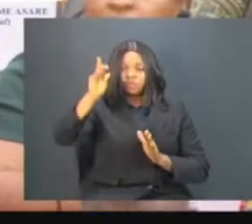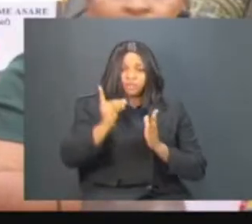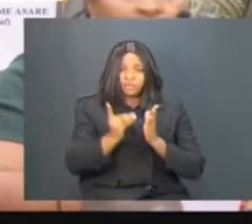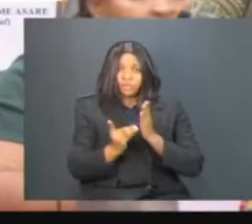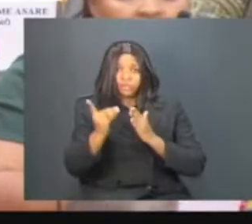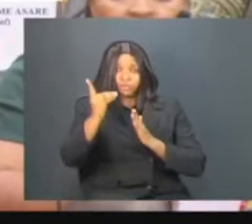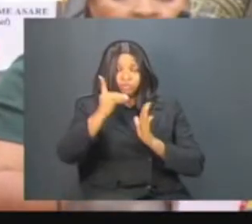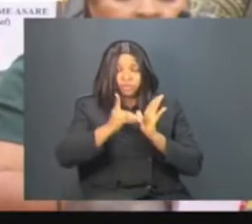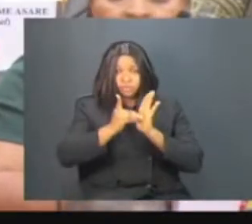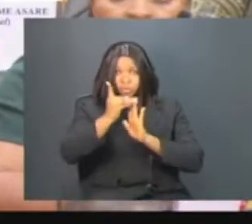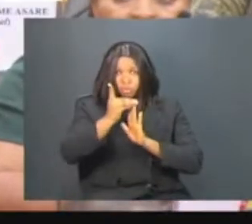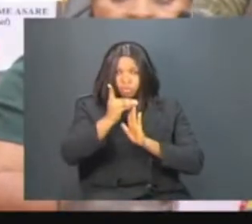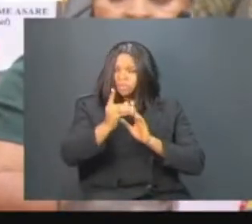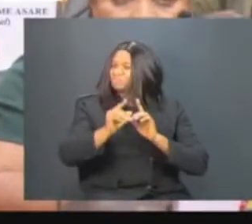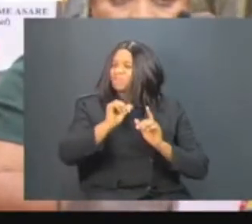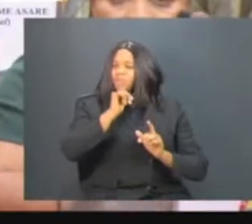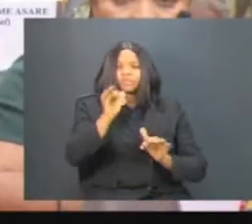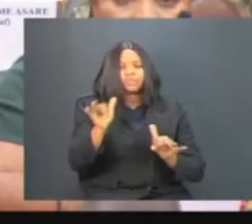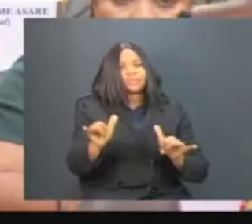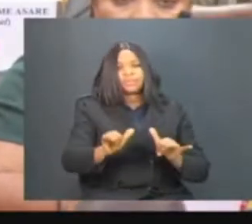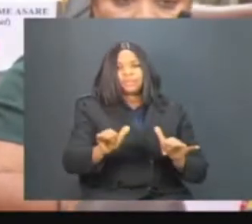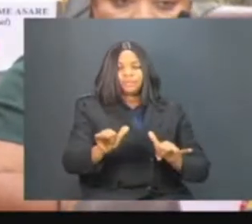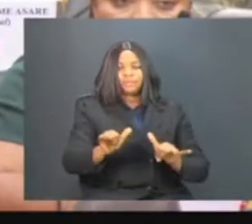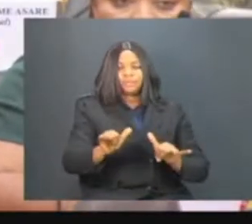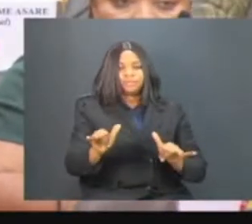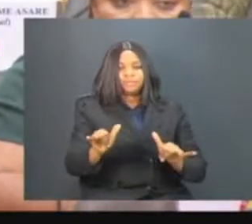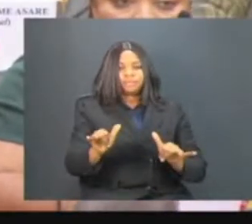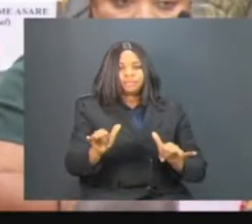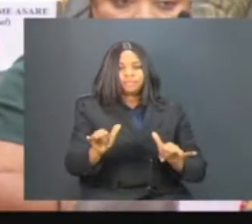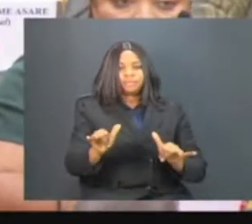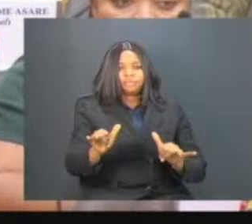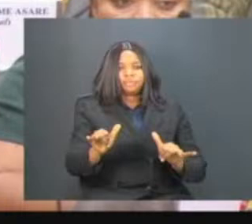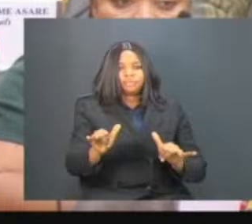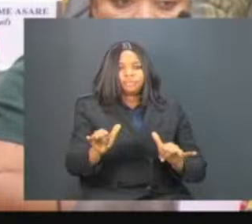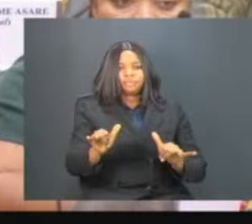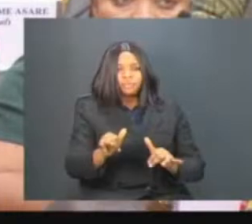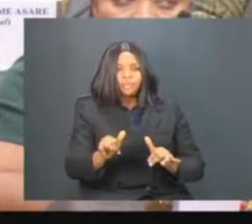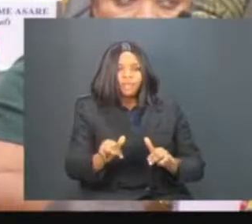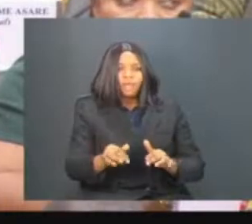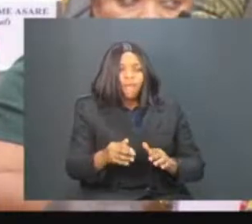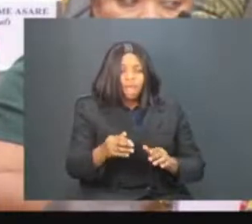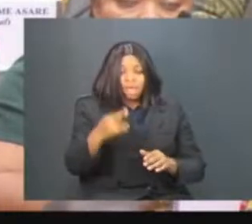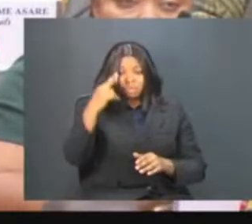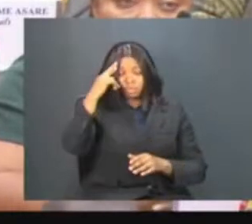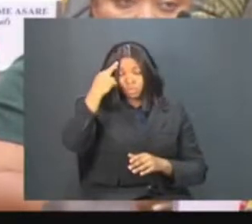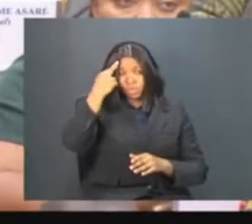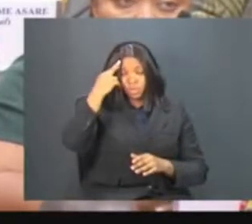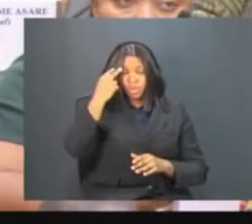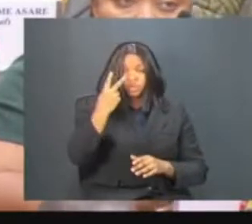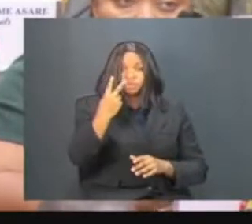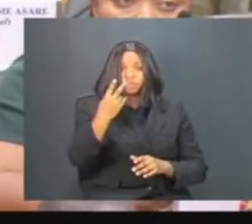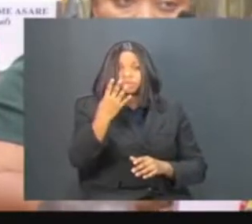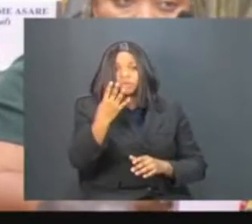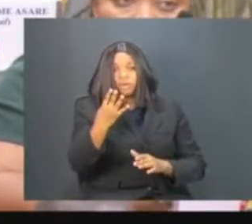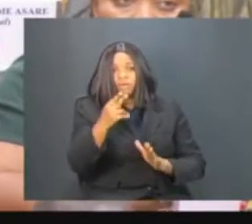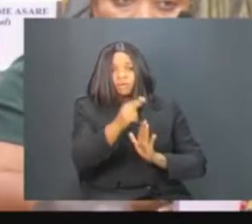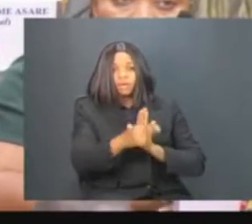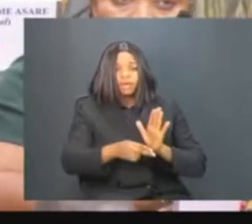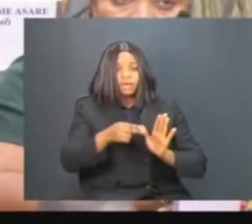same. And that is why the 24-hour economy says it